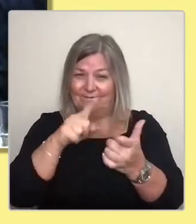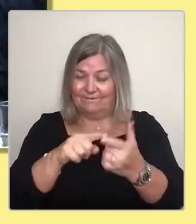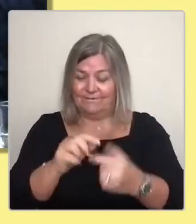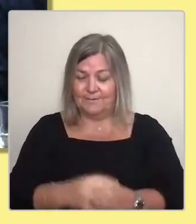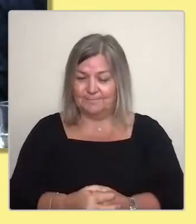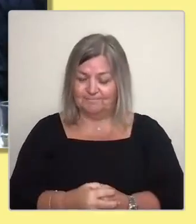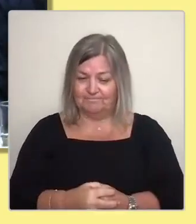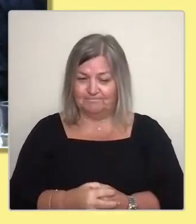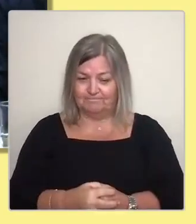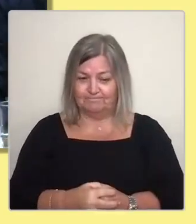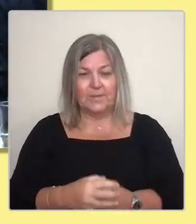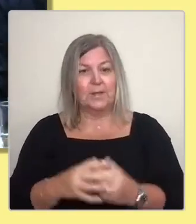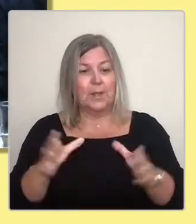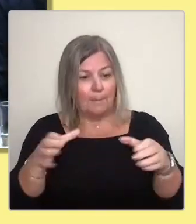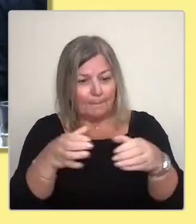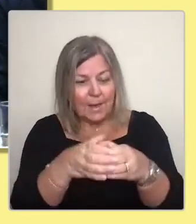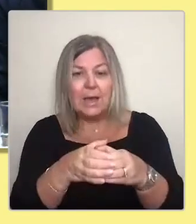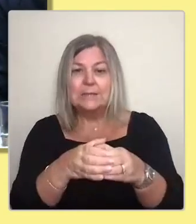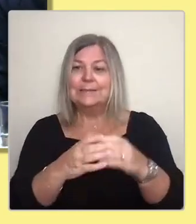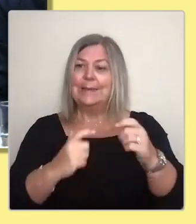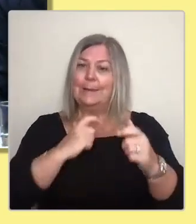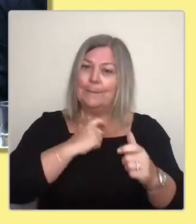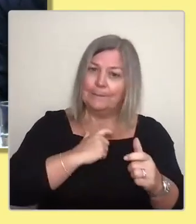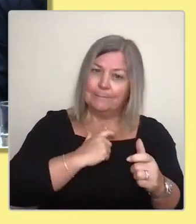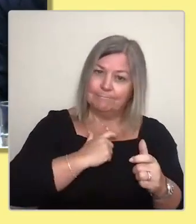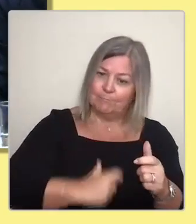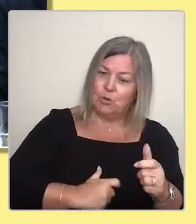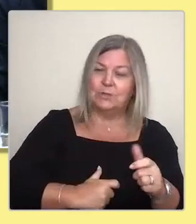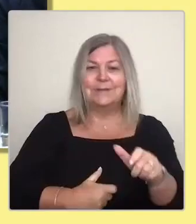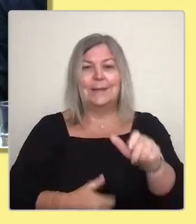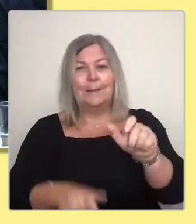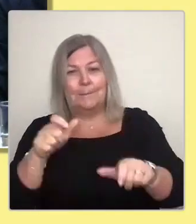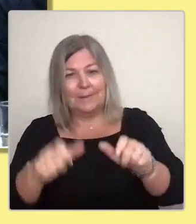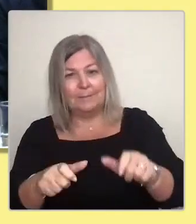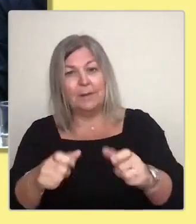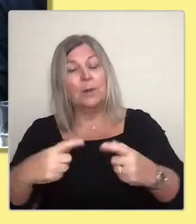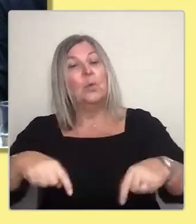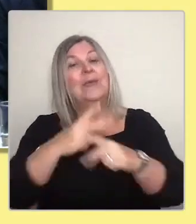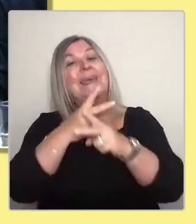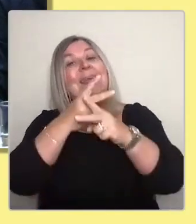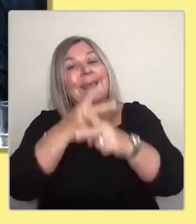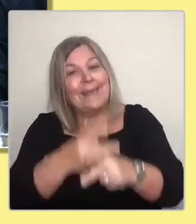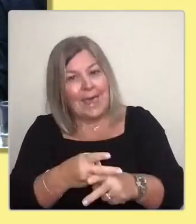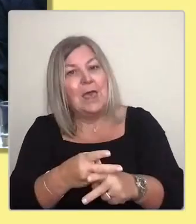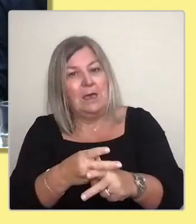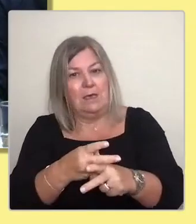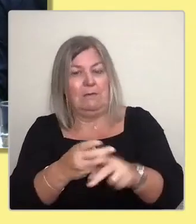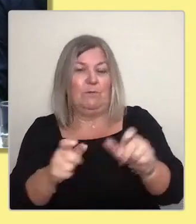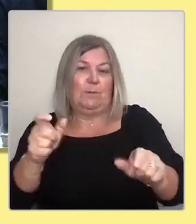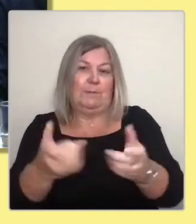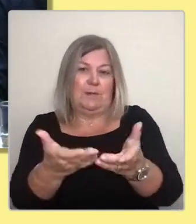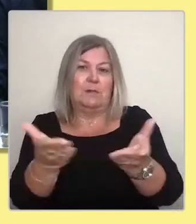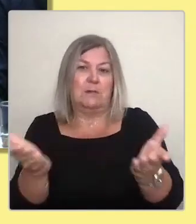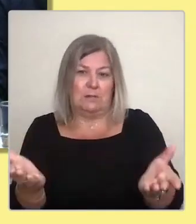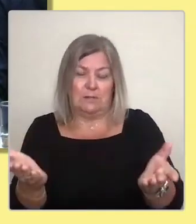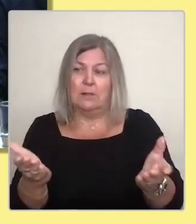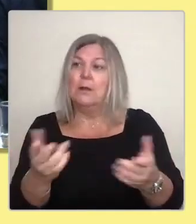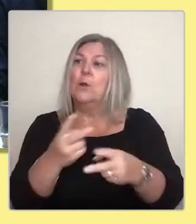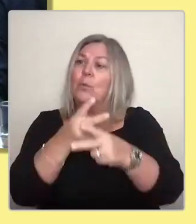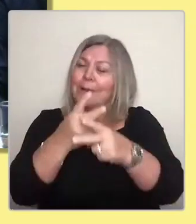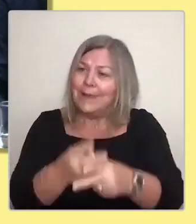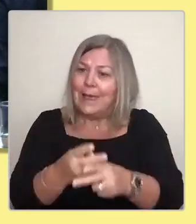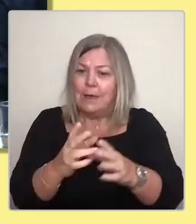as people, we care about those who have no voice. And we care about the minority groups.